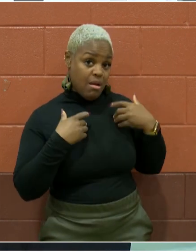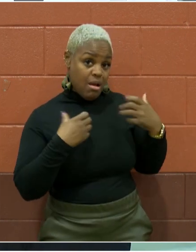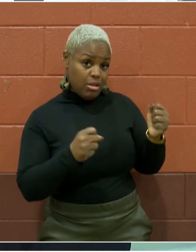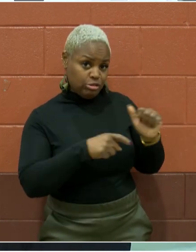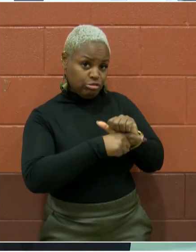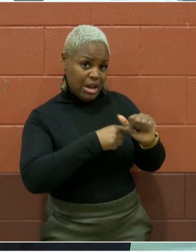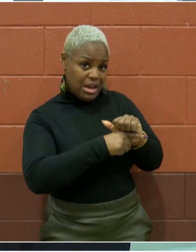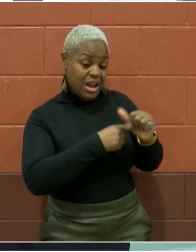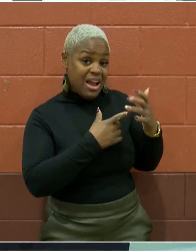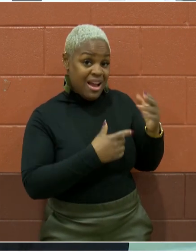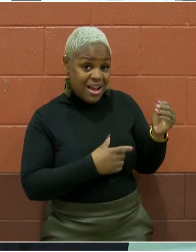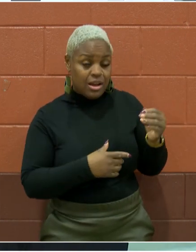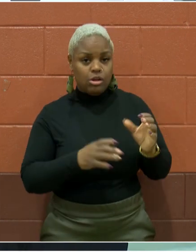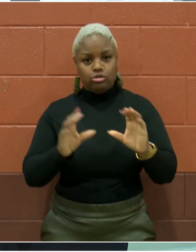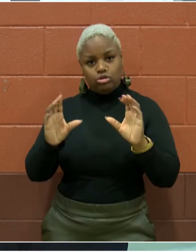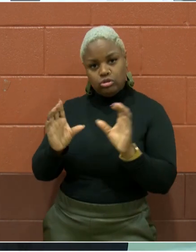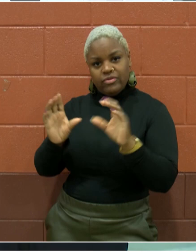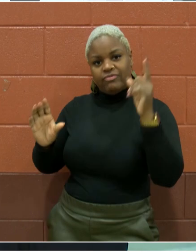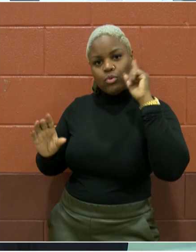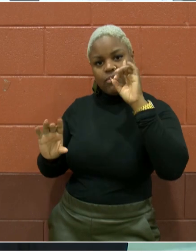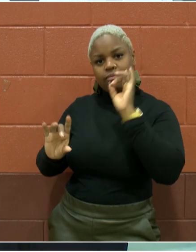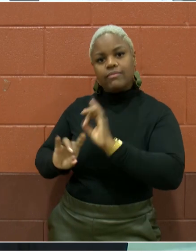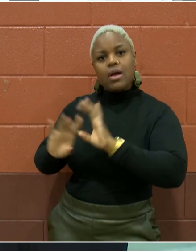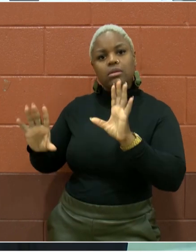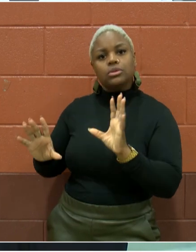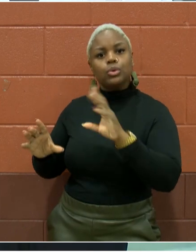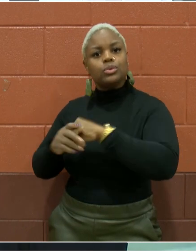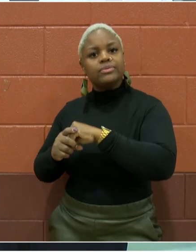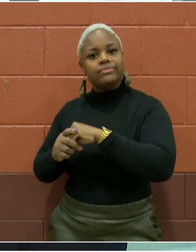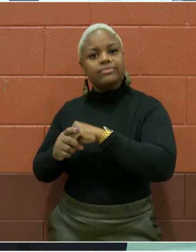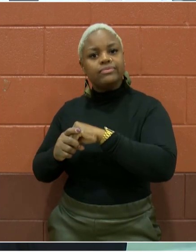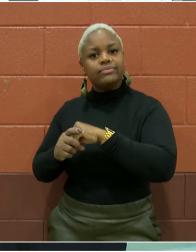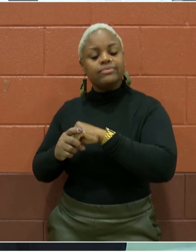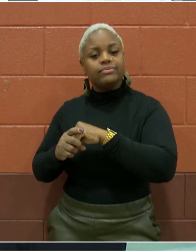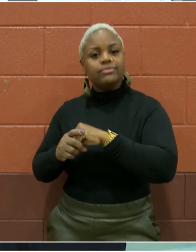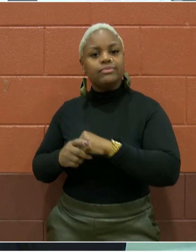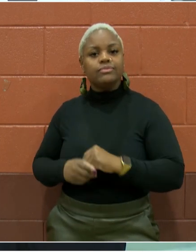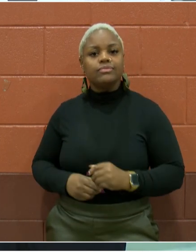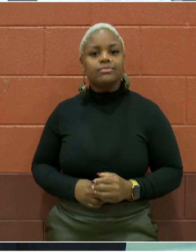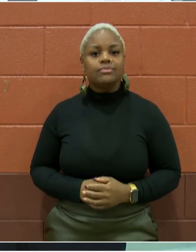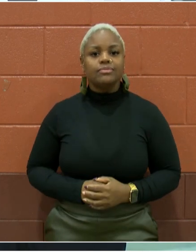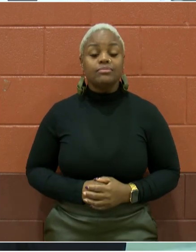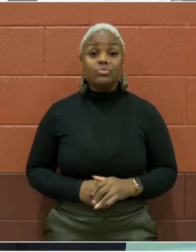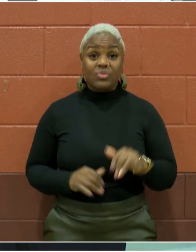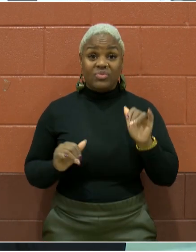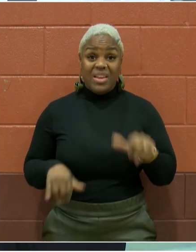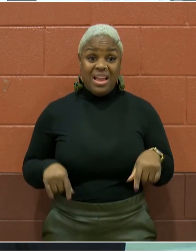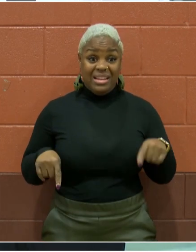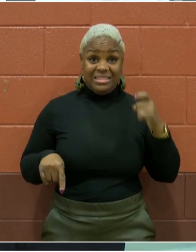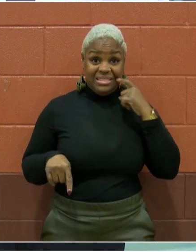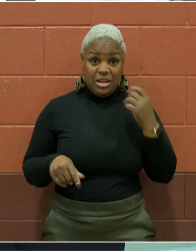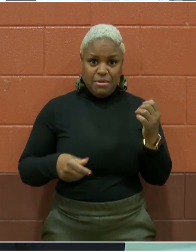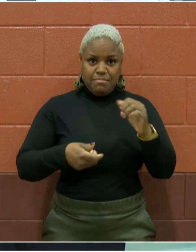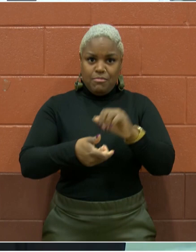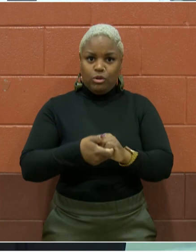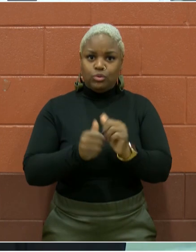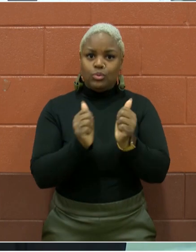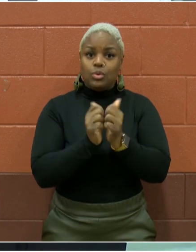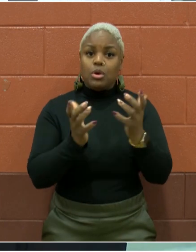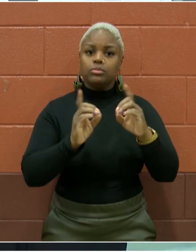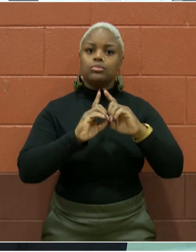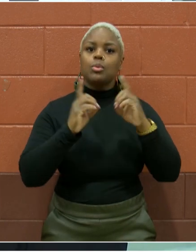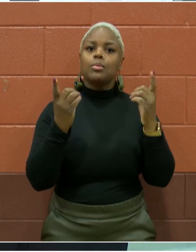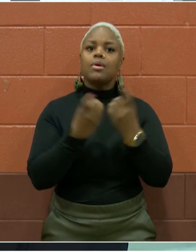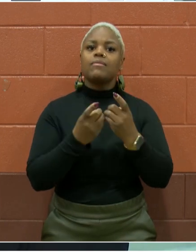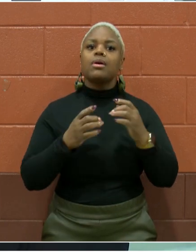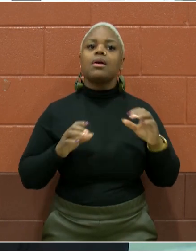a crisis intervention officer. This collaboration with Dr. Bazran and the Department of Behavioral Health has helped